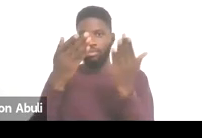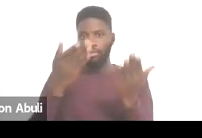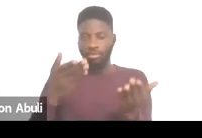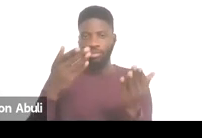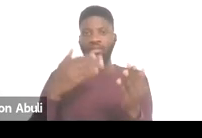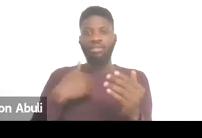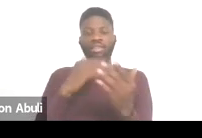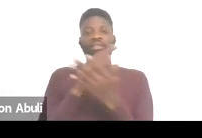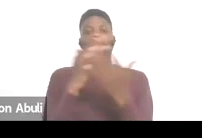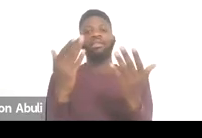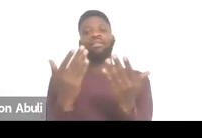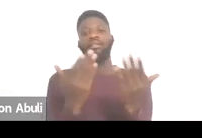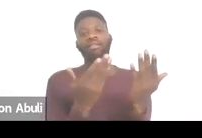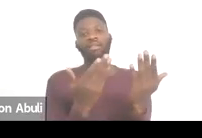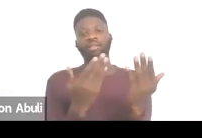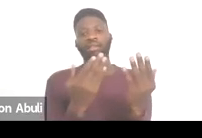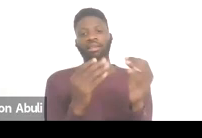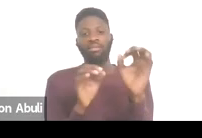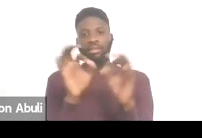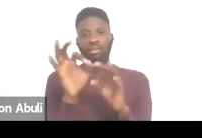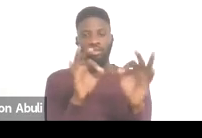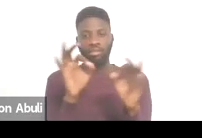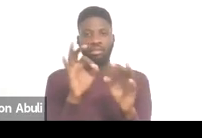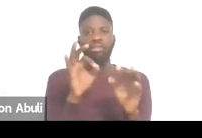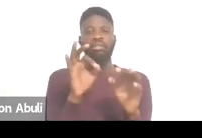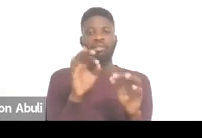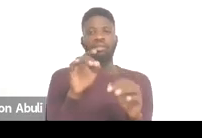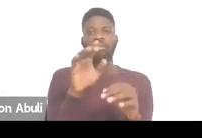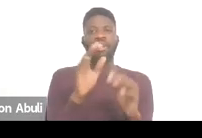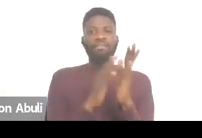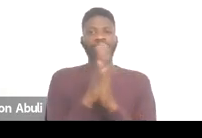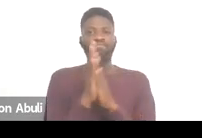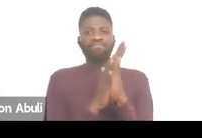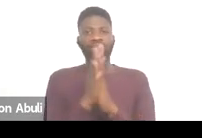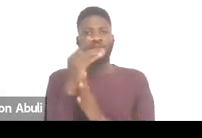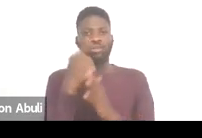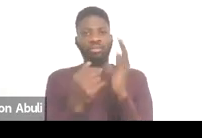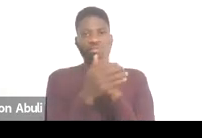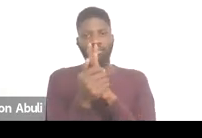that we talked about as consider your interests and assess your skills.